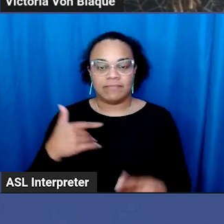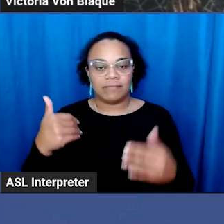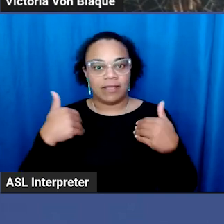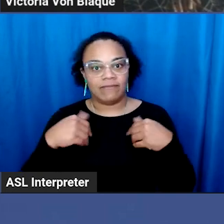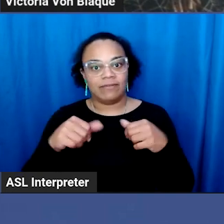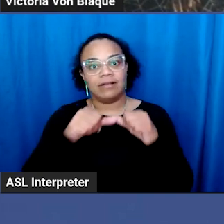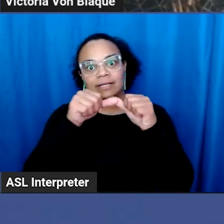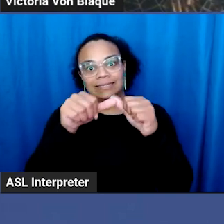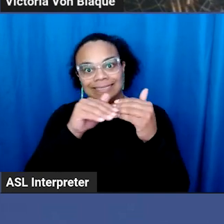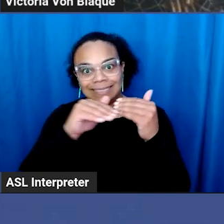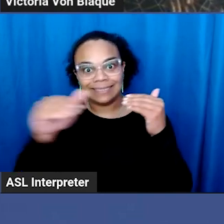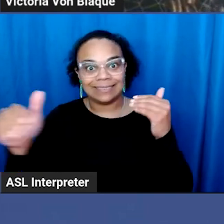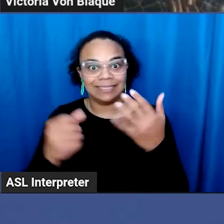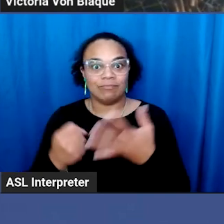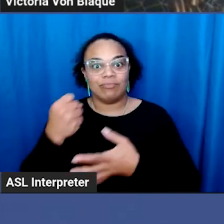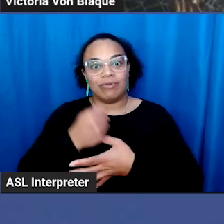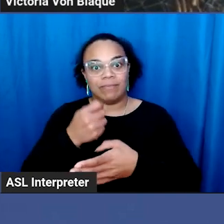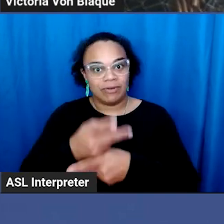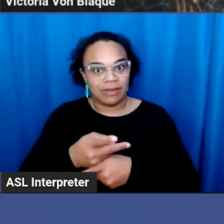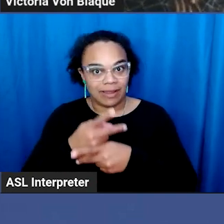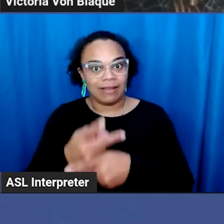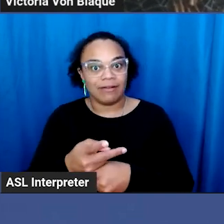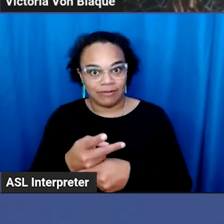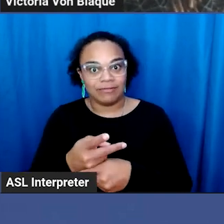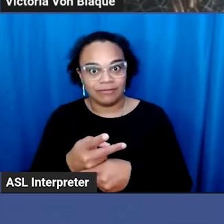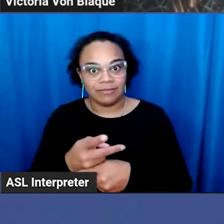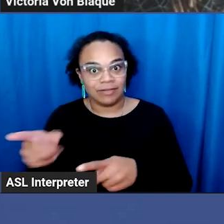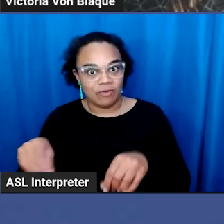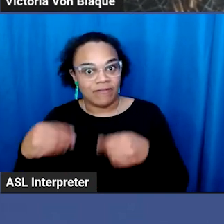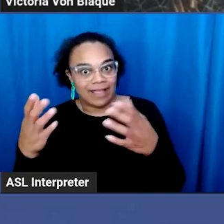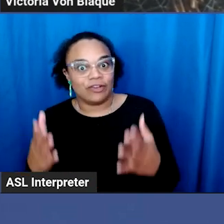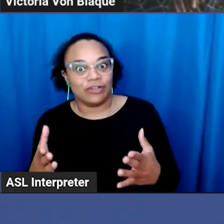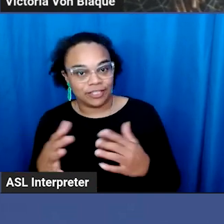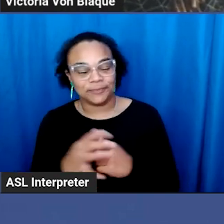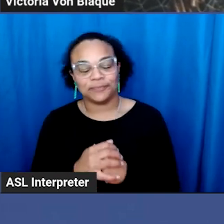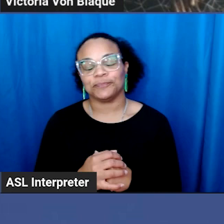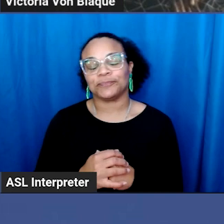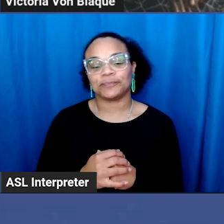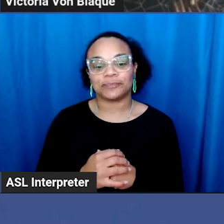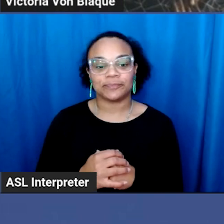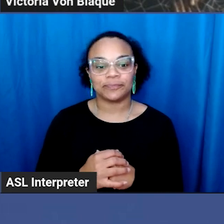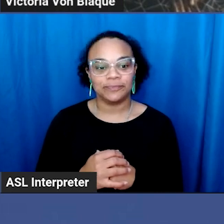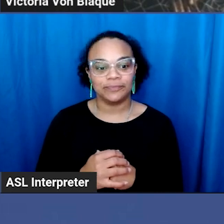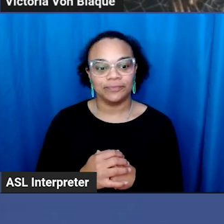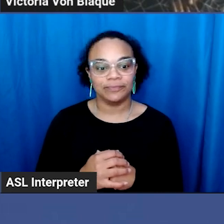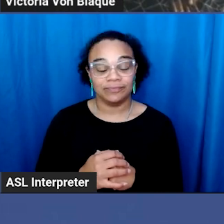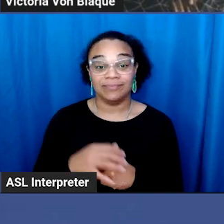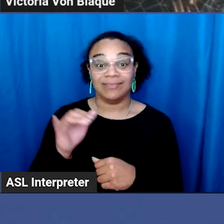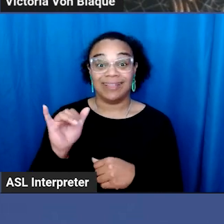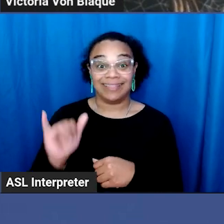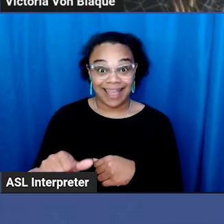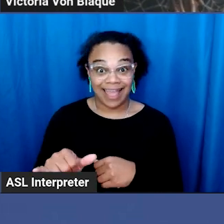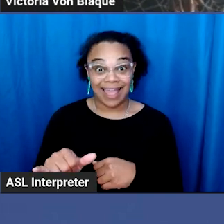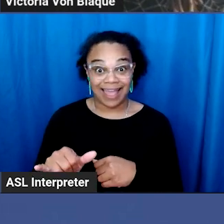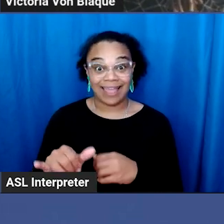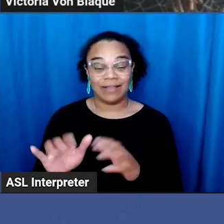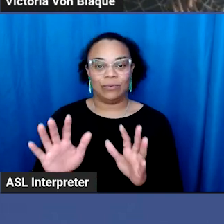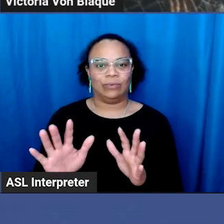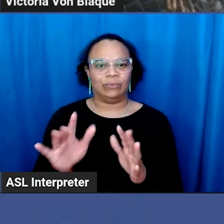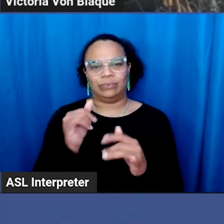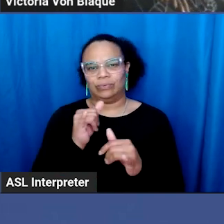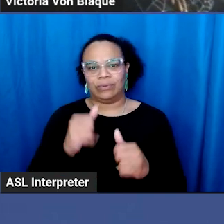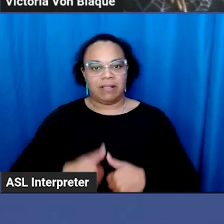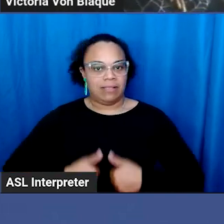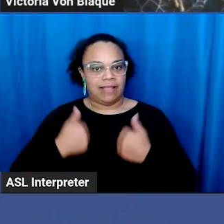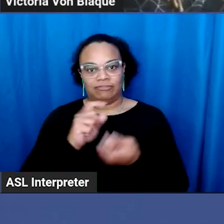consistent primary care, a primary care provider. So that is just life-changing. And